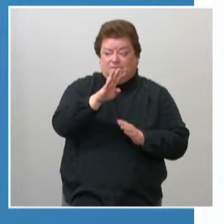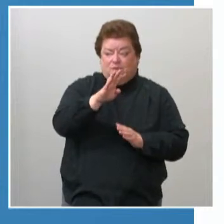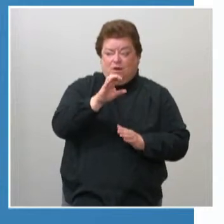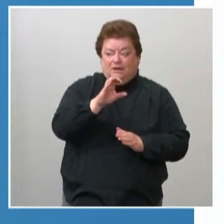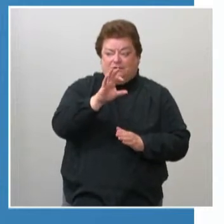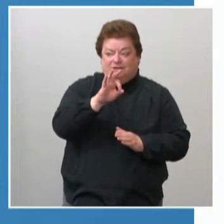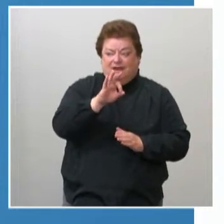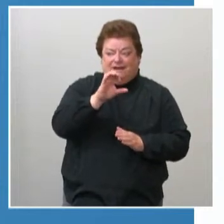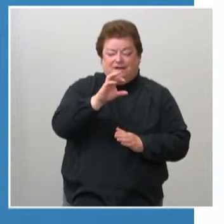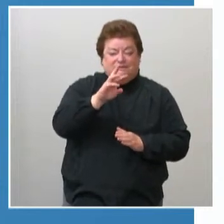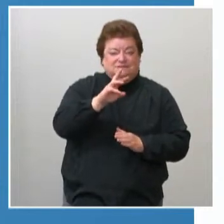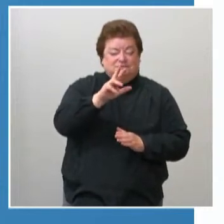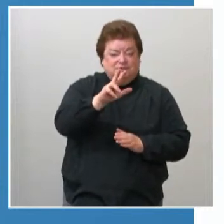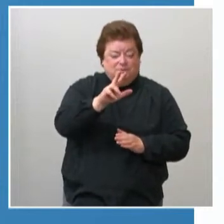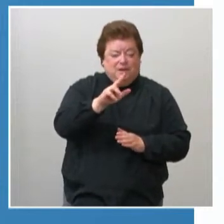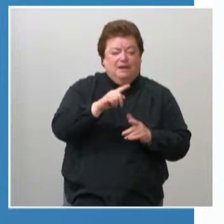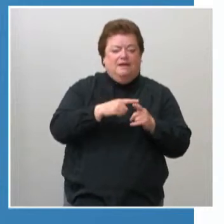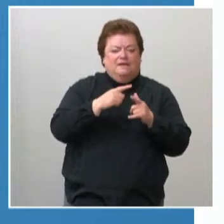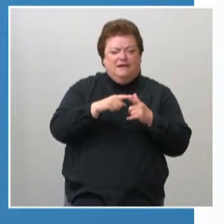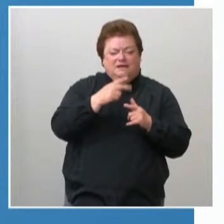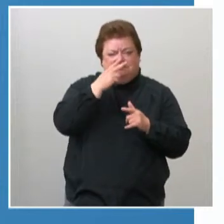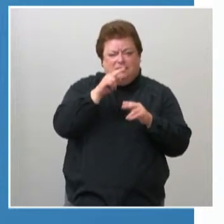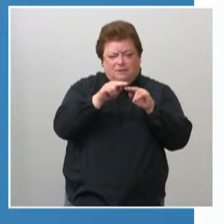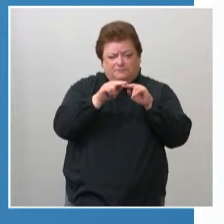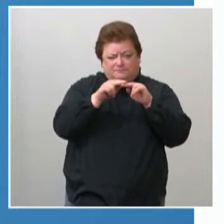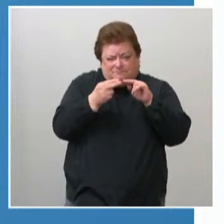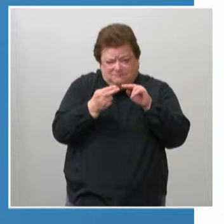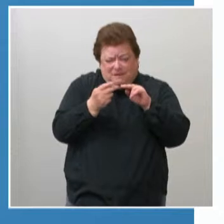4,963. We then saw a slight decrease to